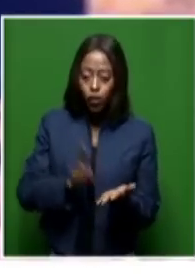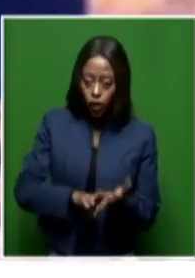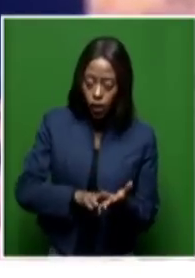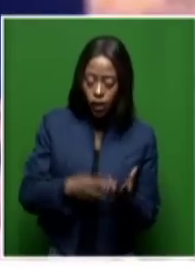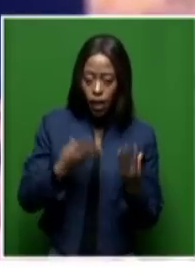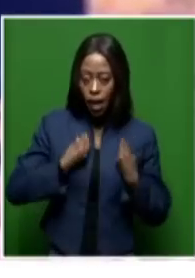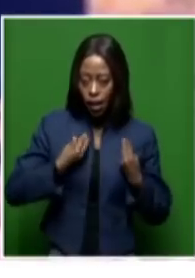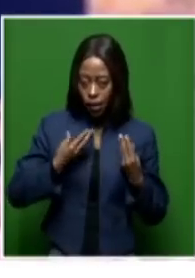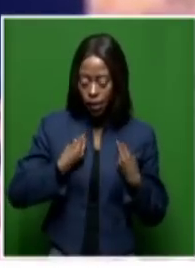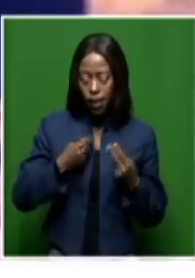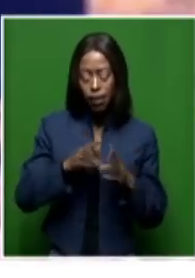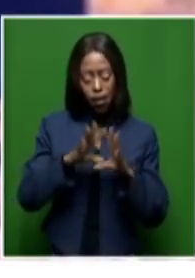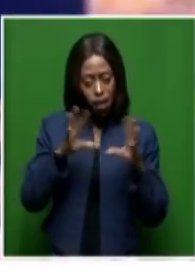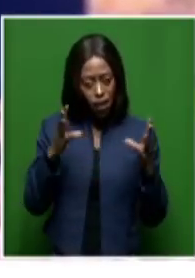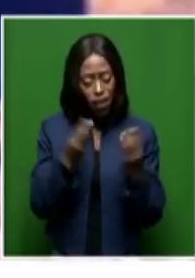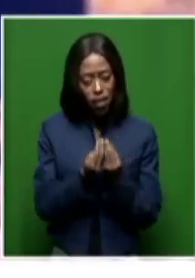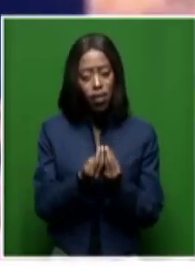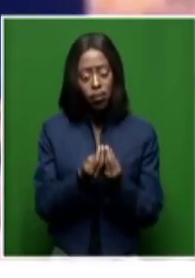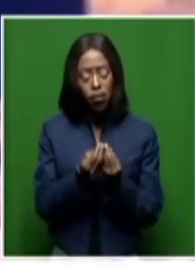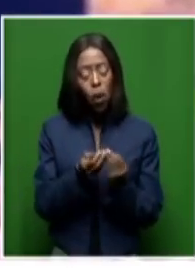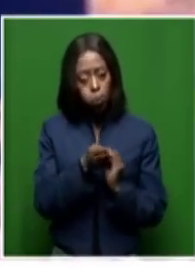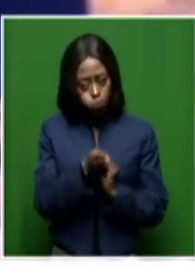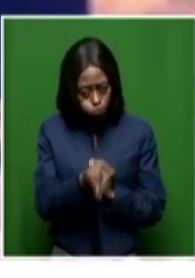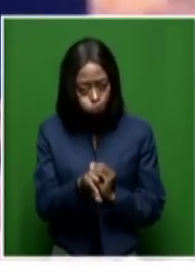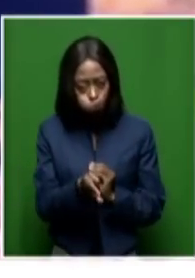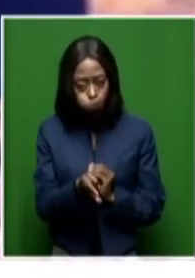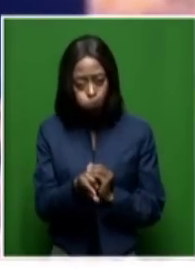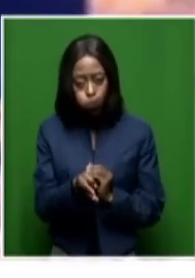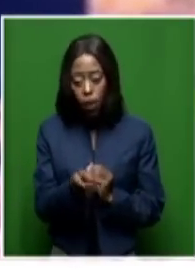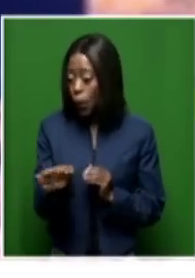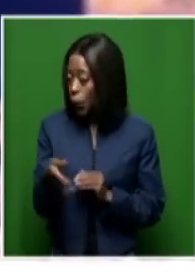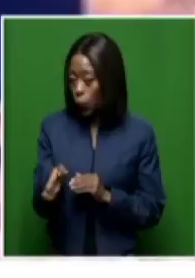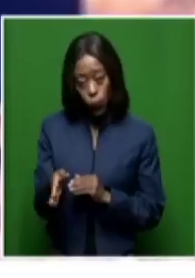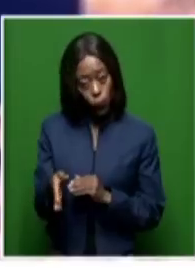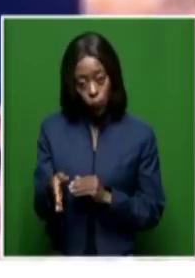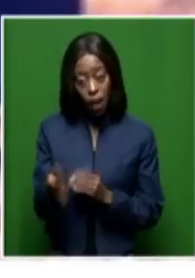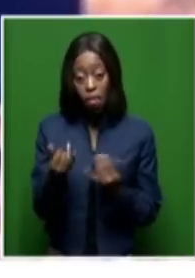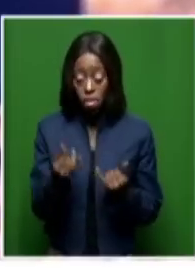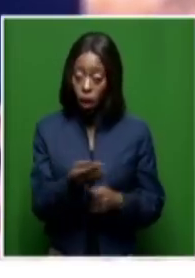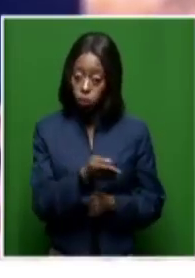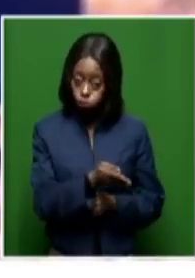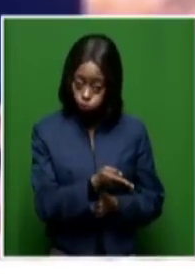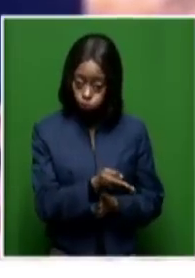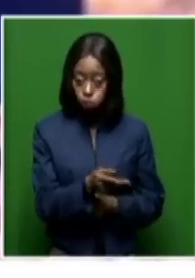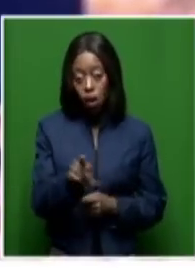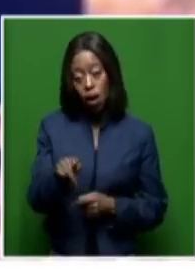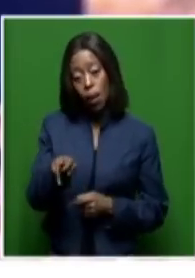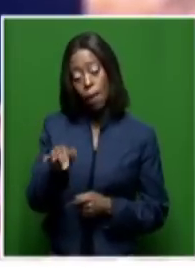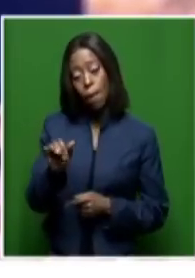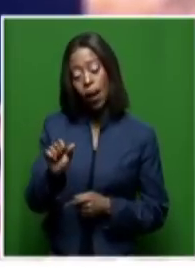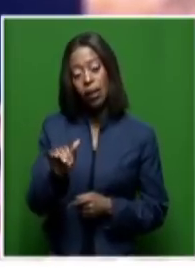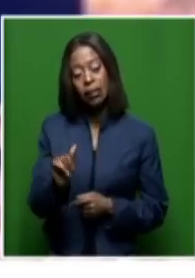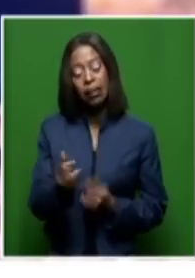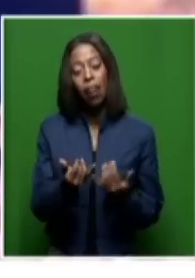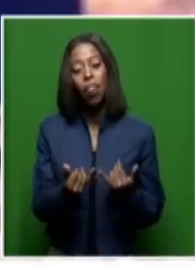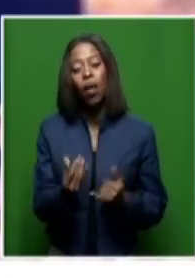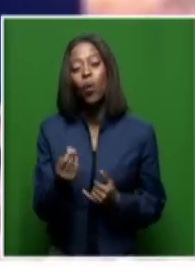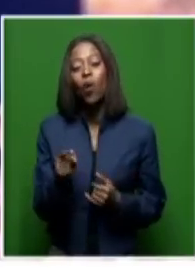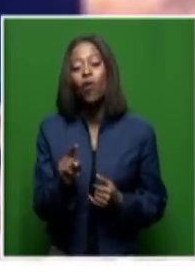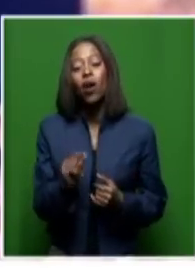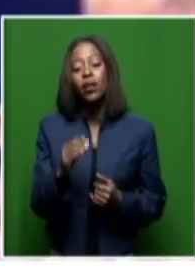registering of assets and all of that is accounted for, we're missing in action. I mean, at PRASA there, you've got now, as we